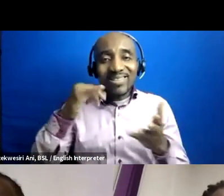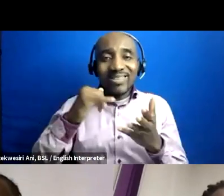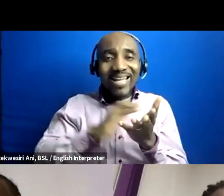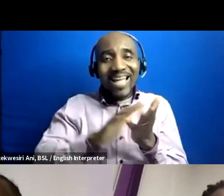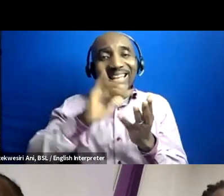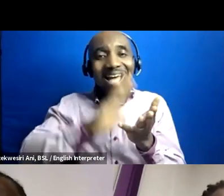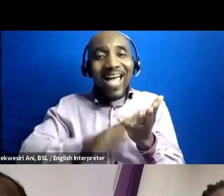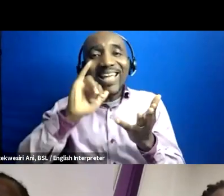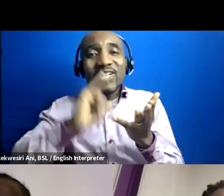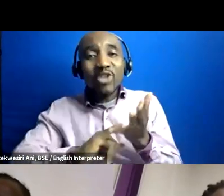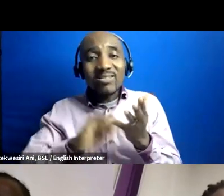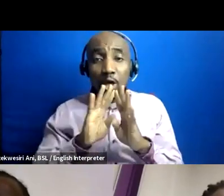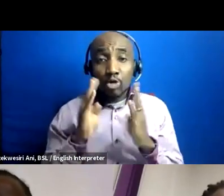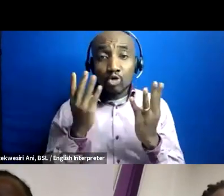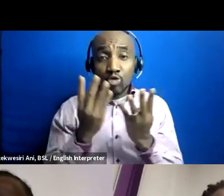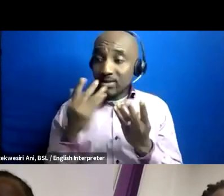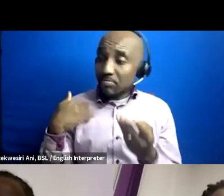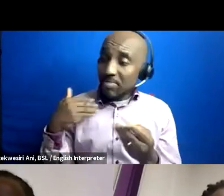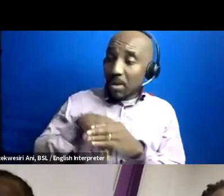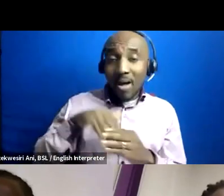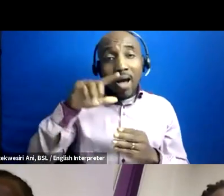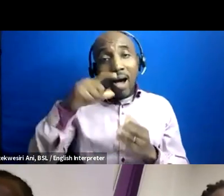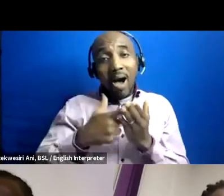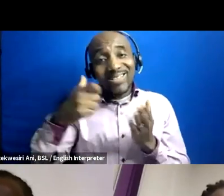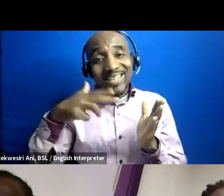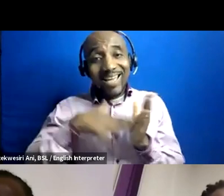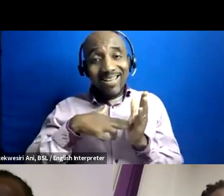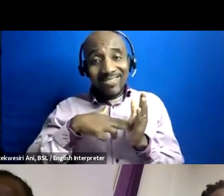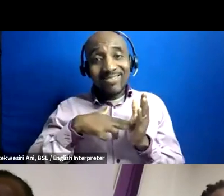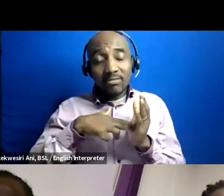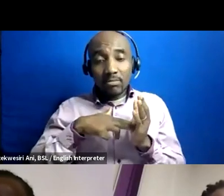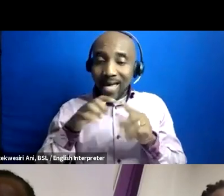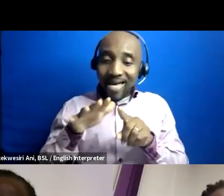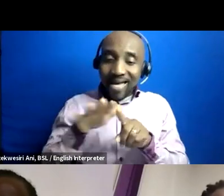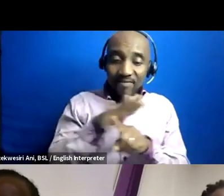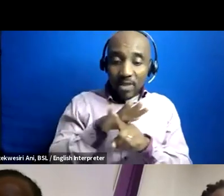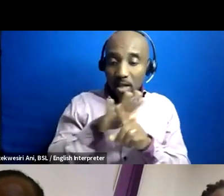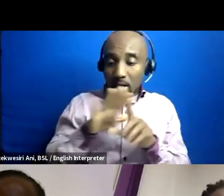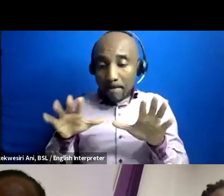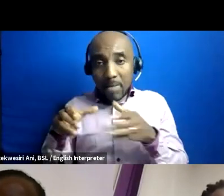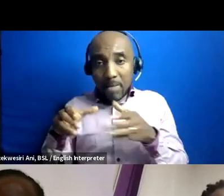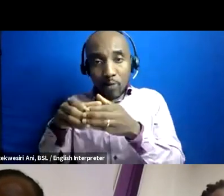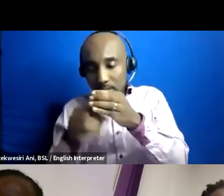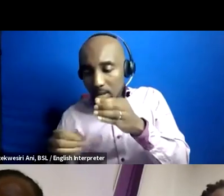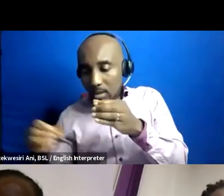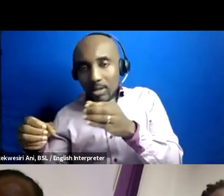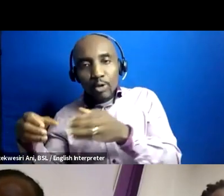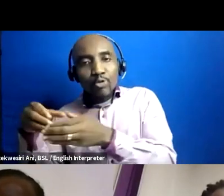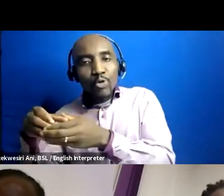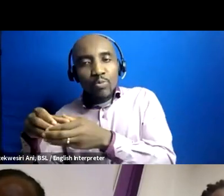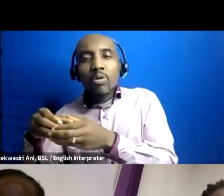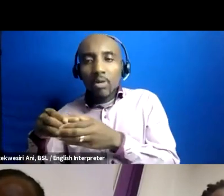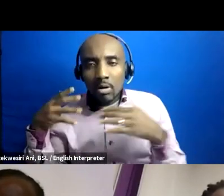the RCN Mental Health Forum Ethnic Minority Subgroup. And I just want to say, wow, thank you so